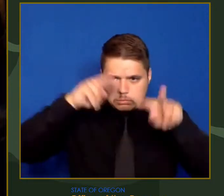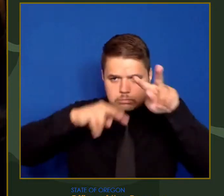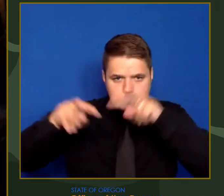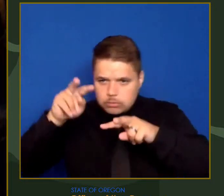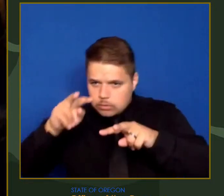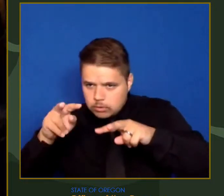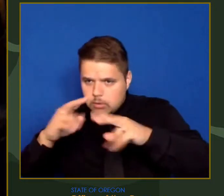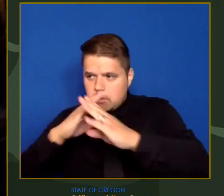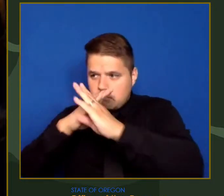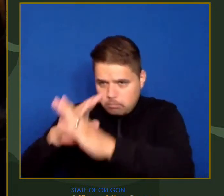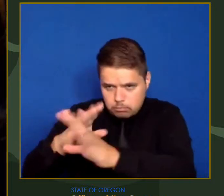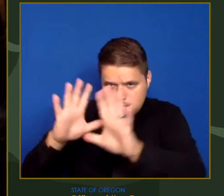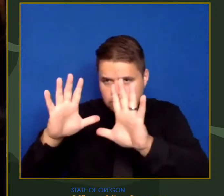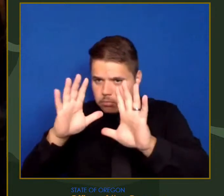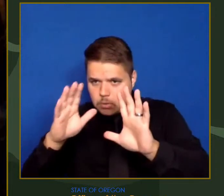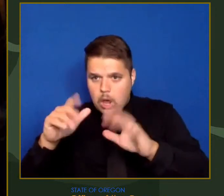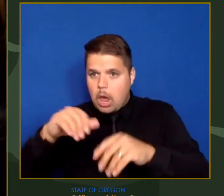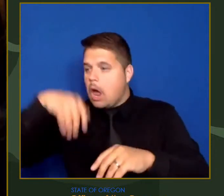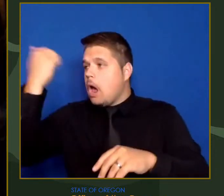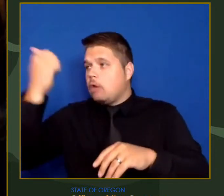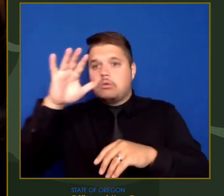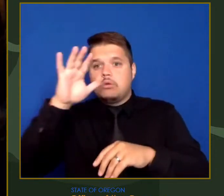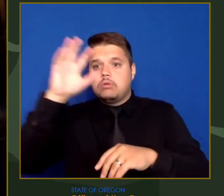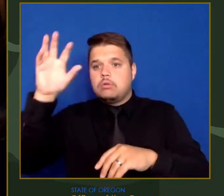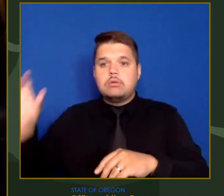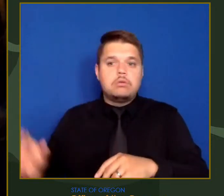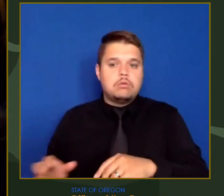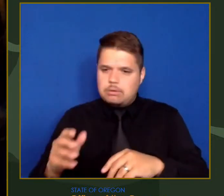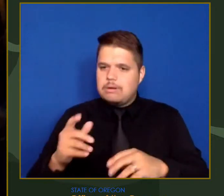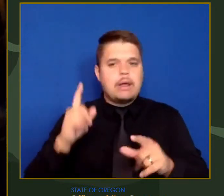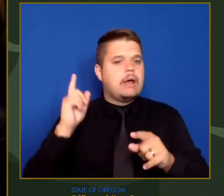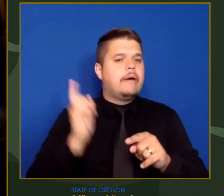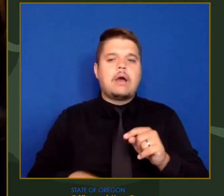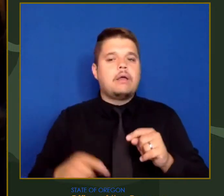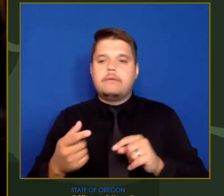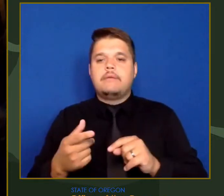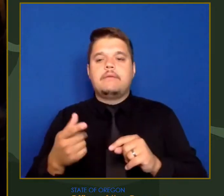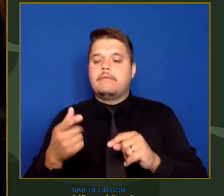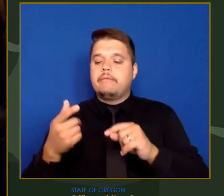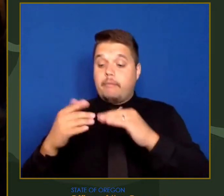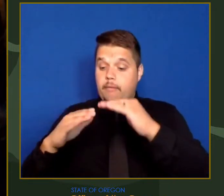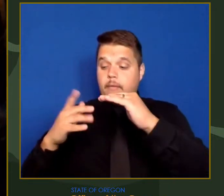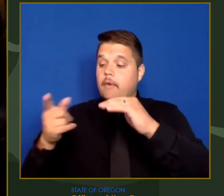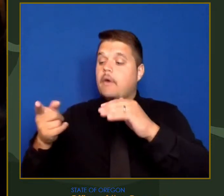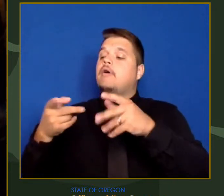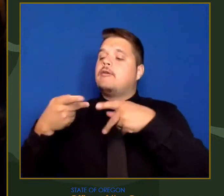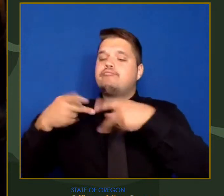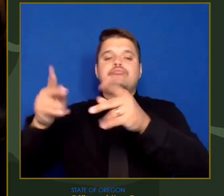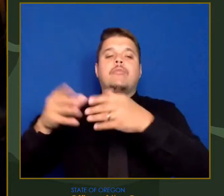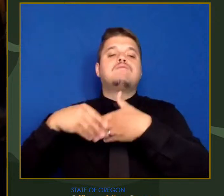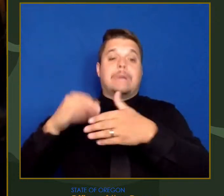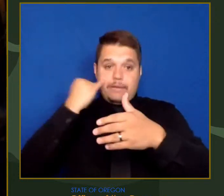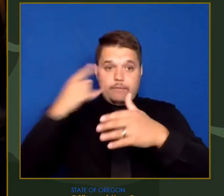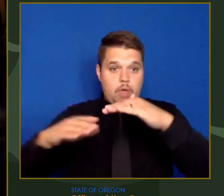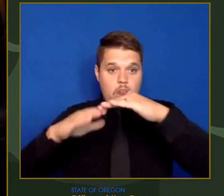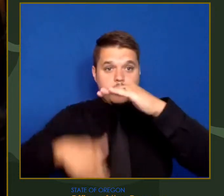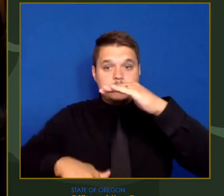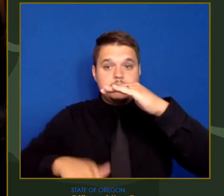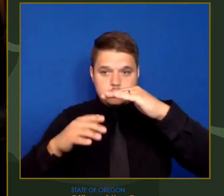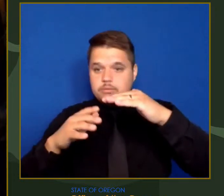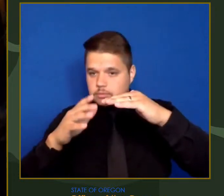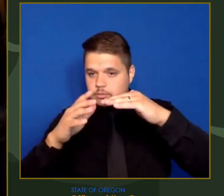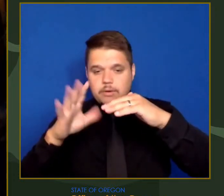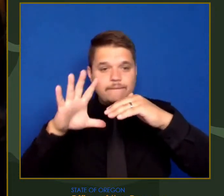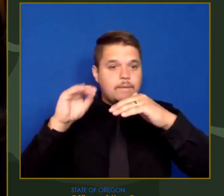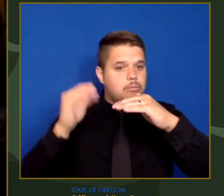either can't get a vaccine, as Governor Brown mentioned, the children under 12, or for those who are around you who are immunocompromised, where the